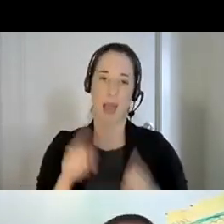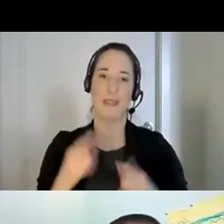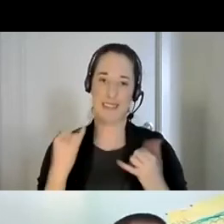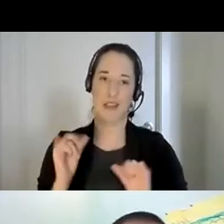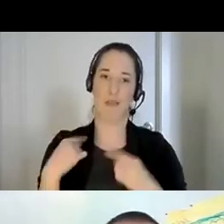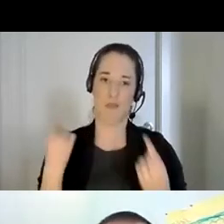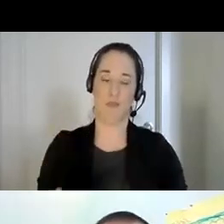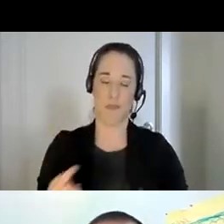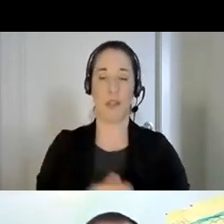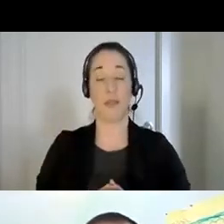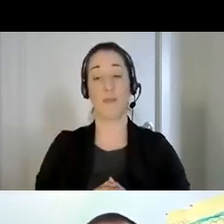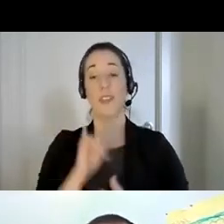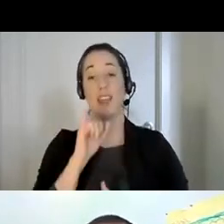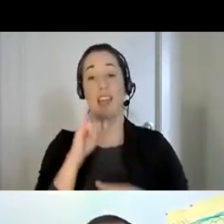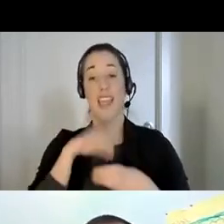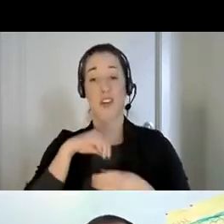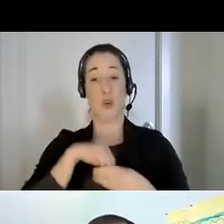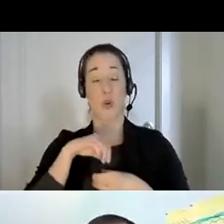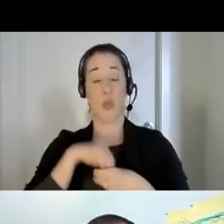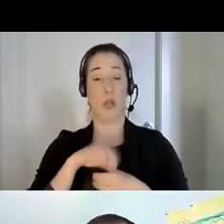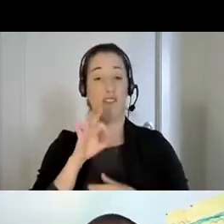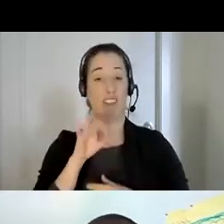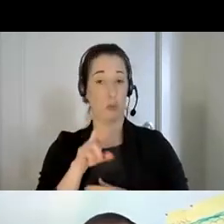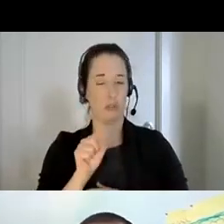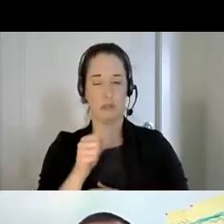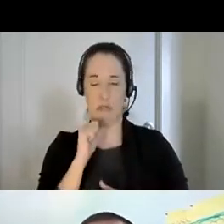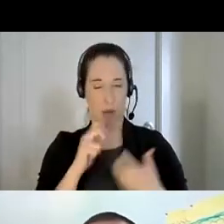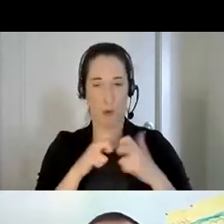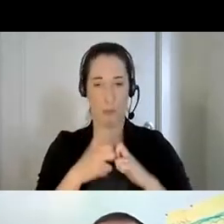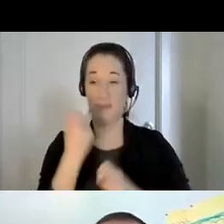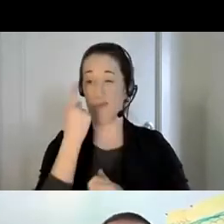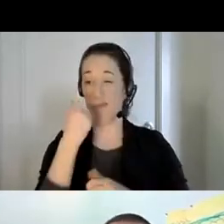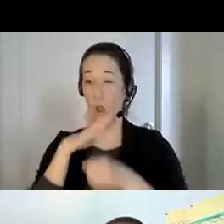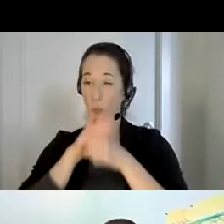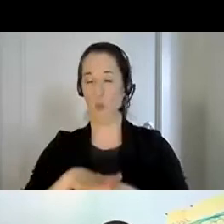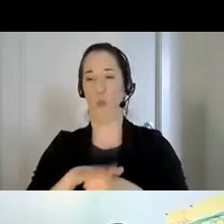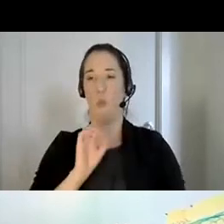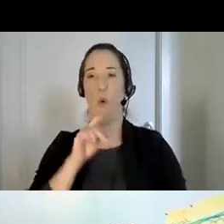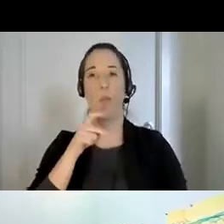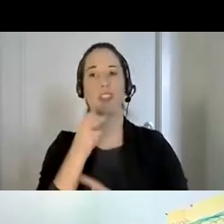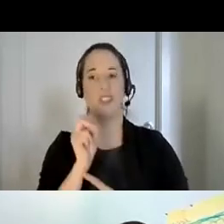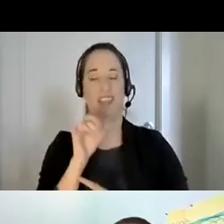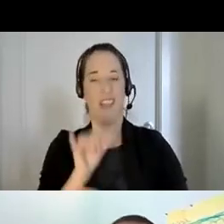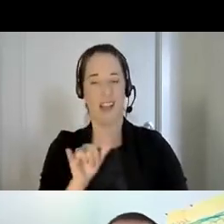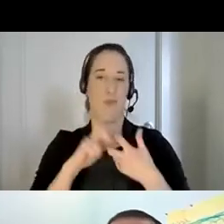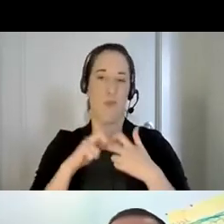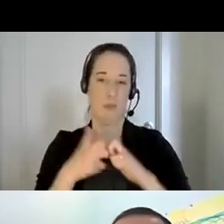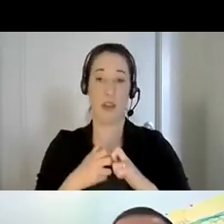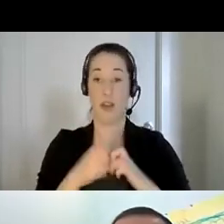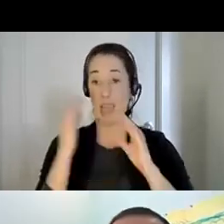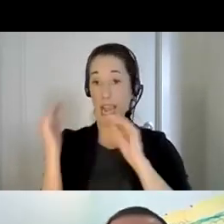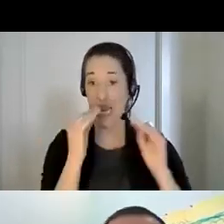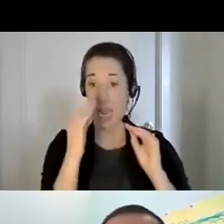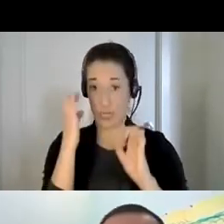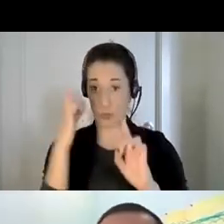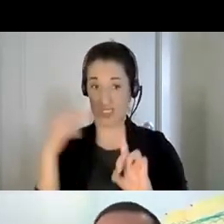So internal factors are not the problem. Oppression is. And to me, education that is healing is the type of education